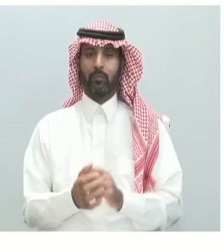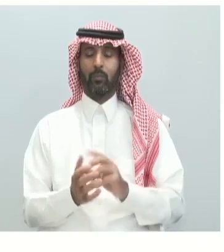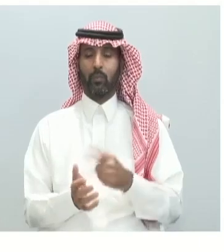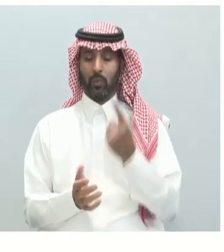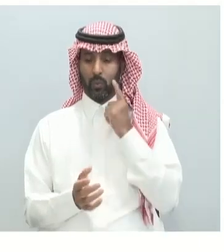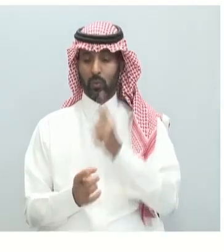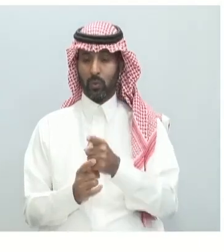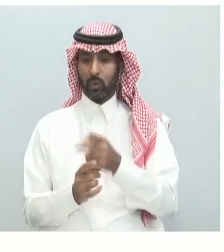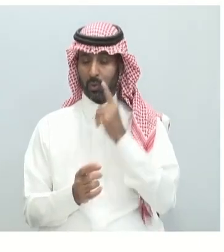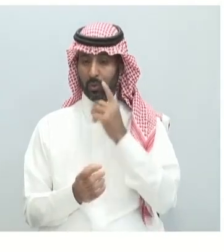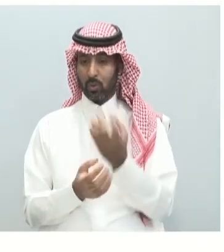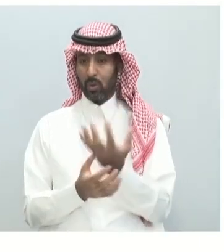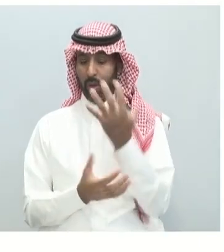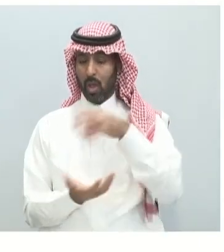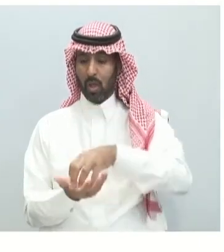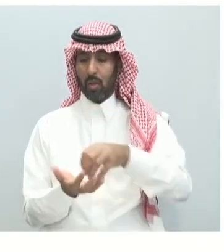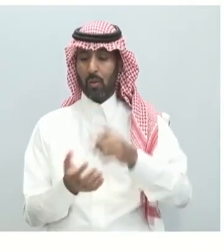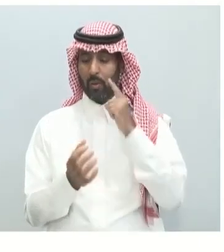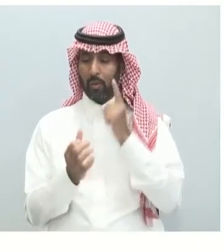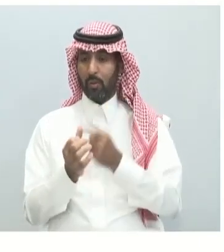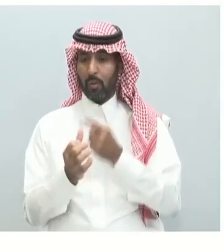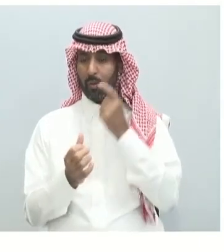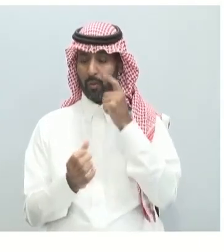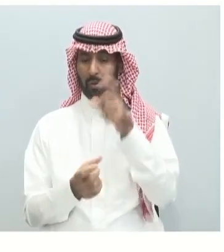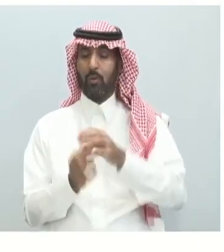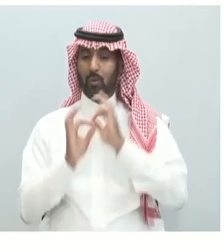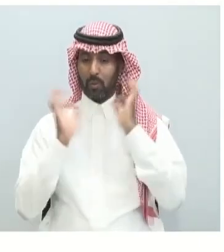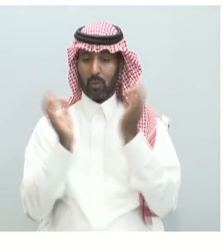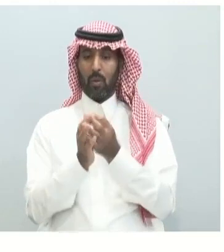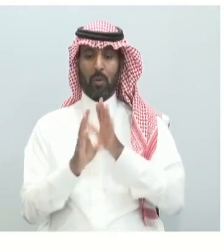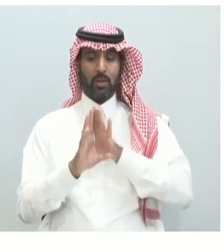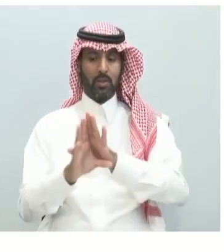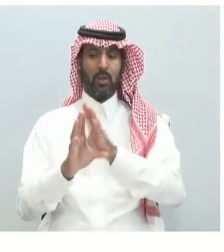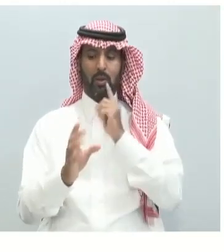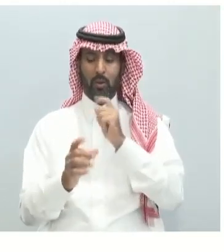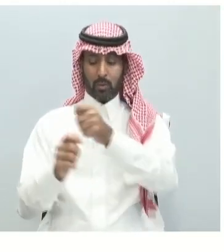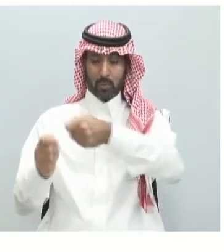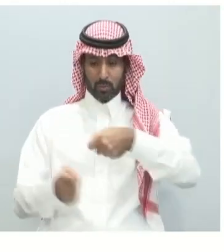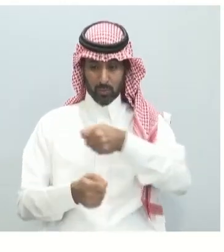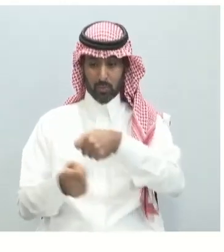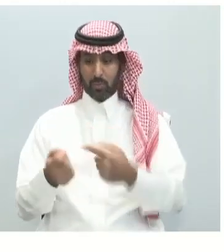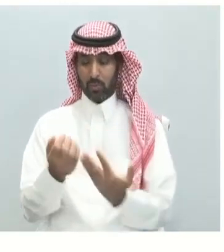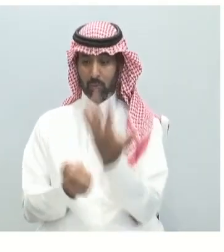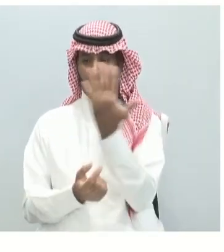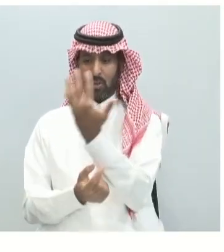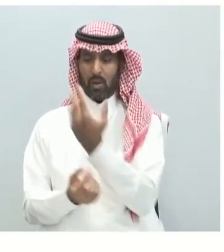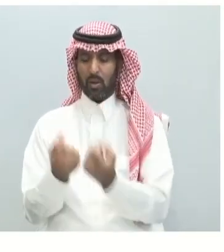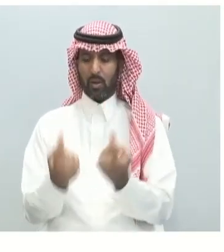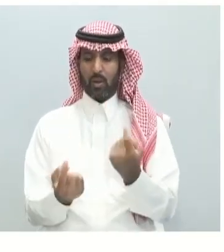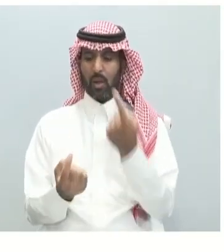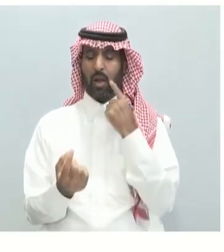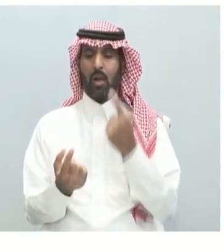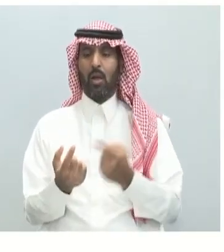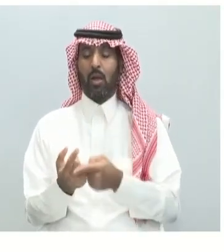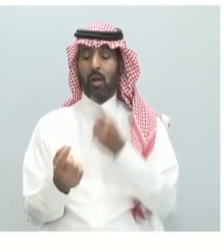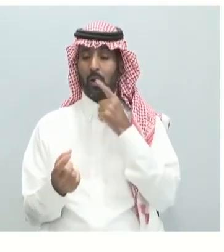One way to get locally grown produce is to become a member of a community-supported agriculture, CSA. A CSA is of a